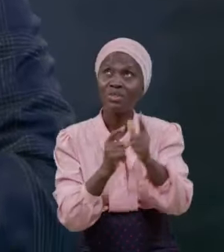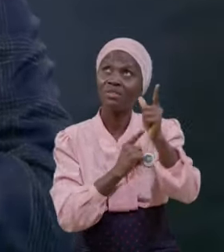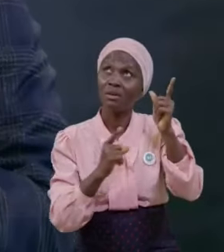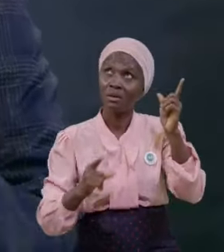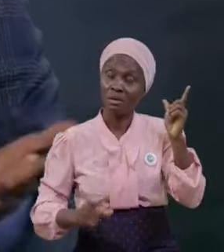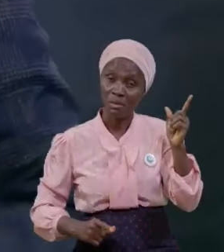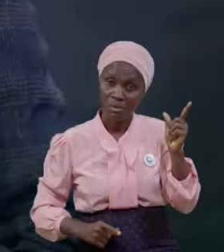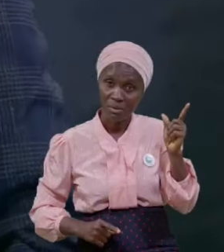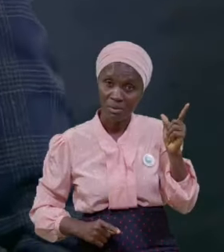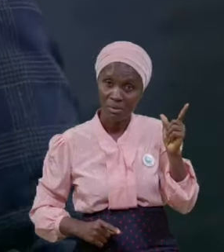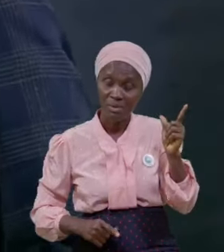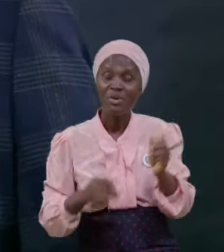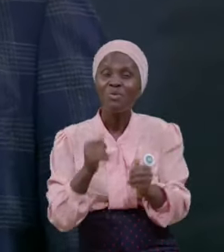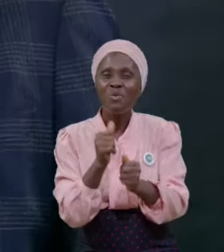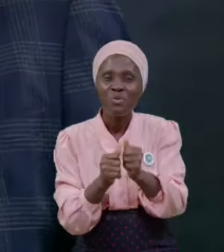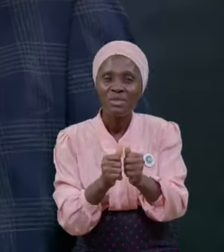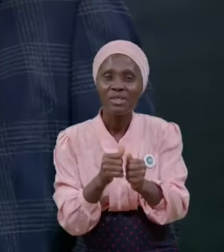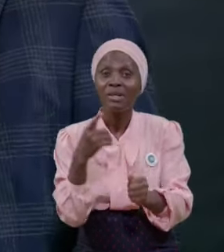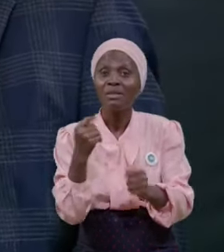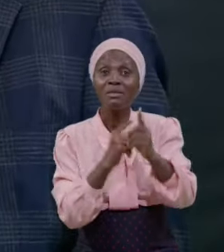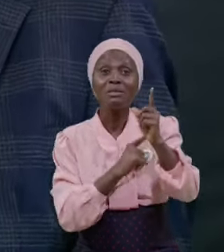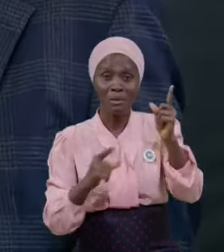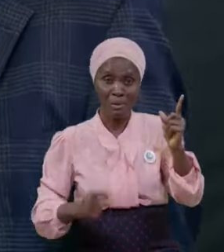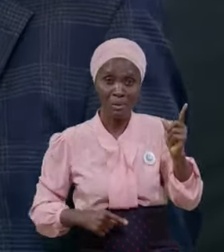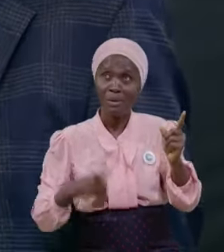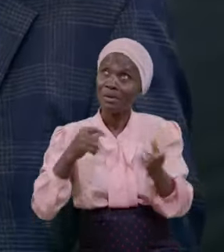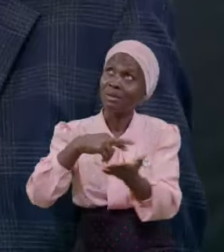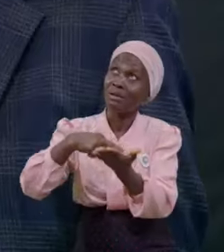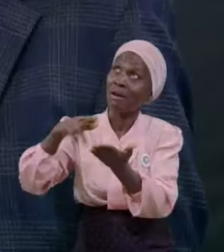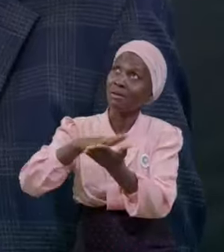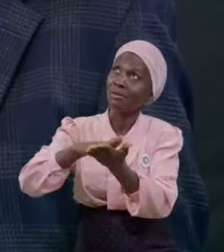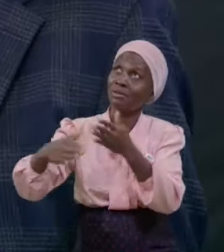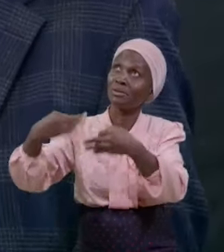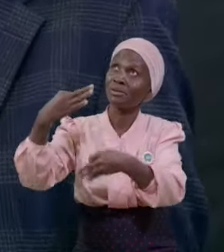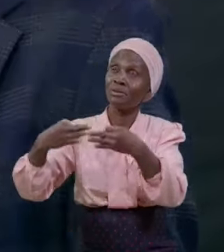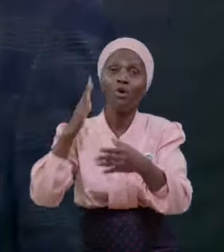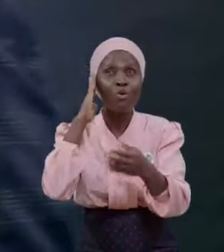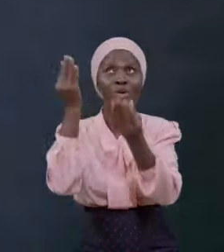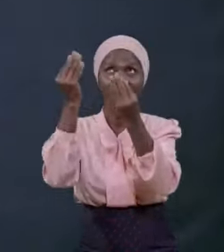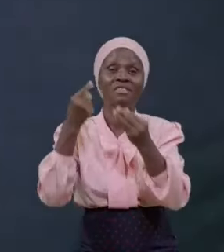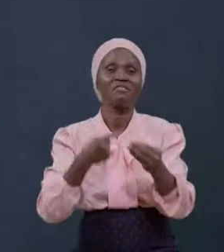which the Lord, the righteous judge, shall give me at